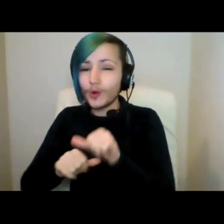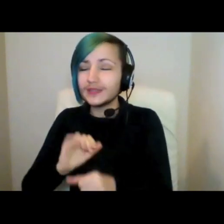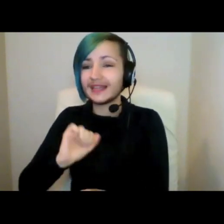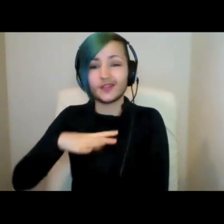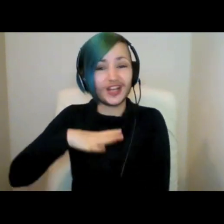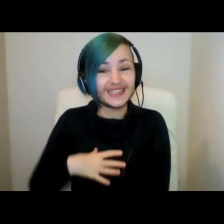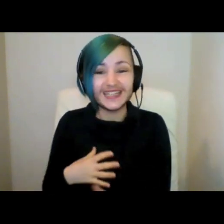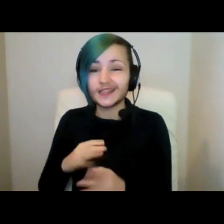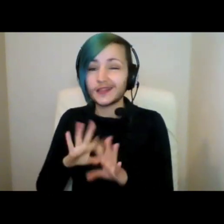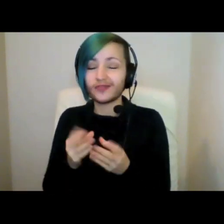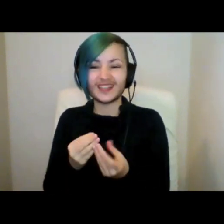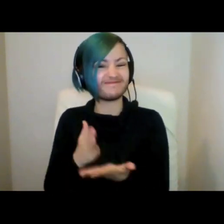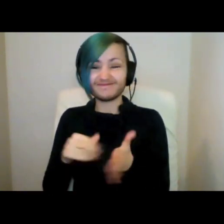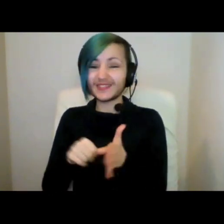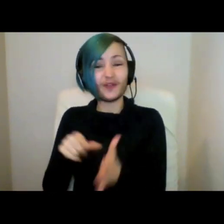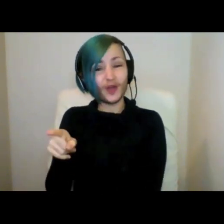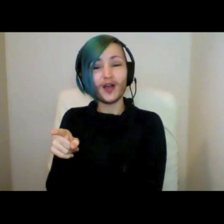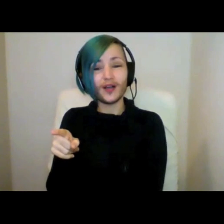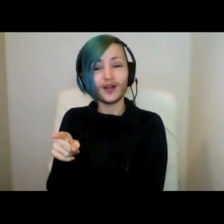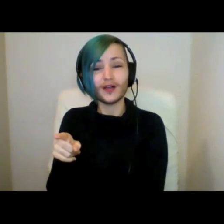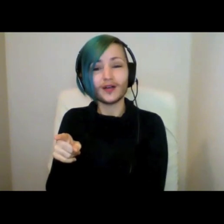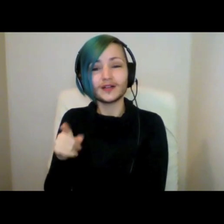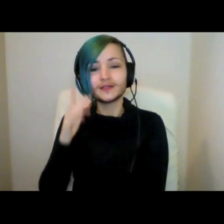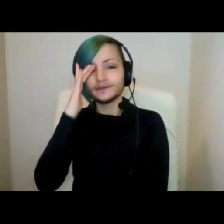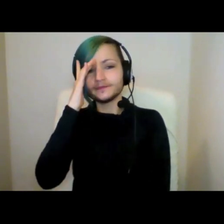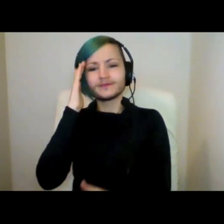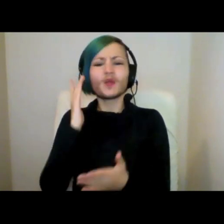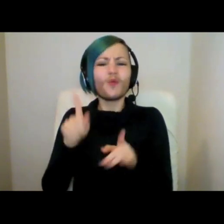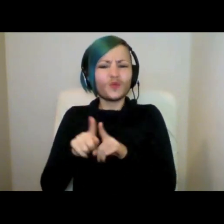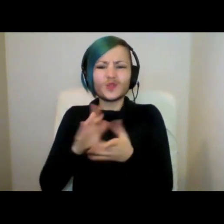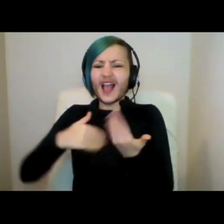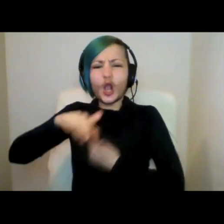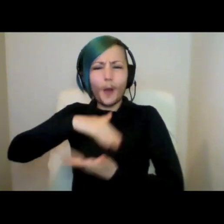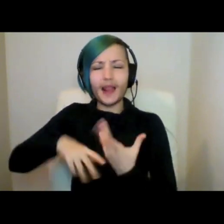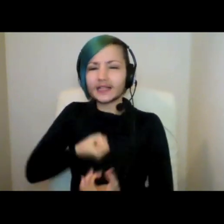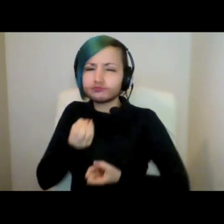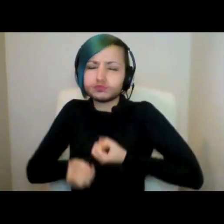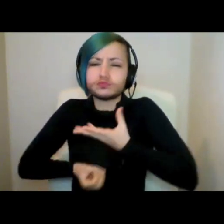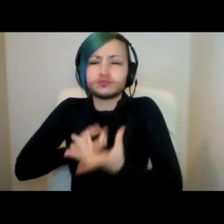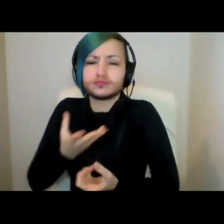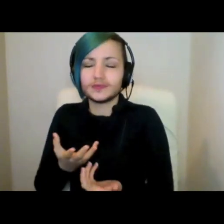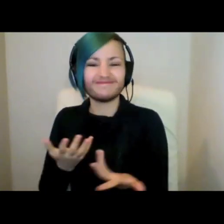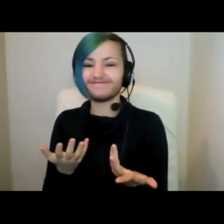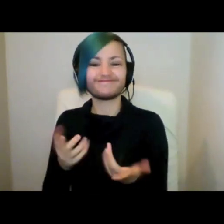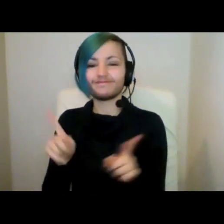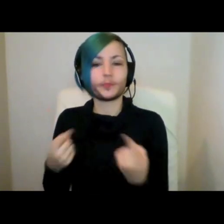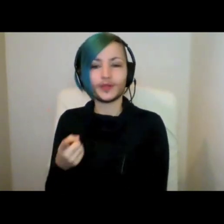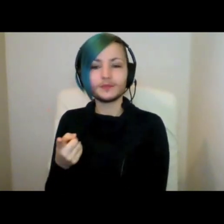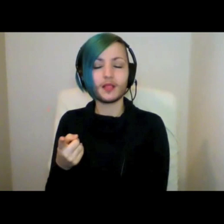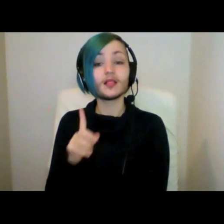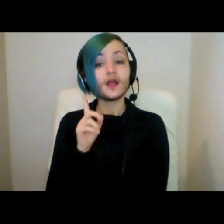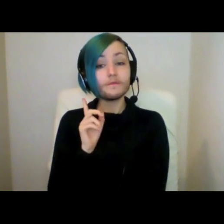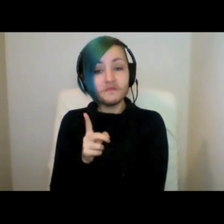needs necessarily, certainly not in a kind of complicated way. So she's able to express things